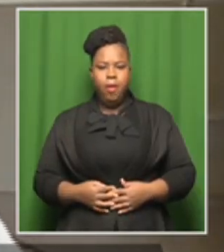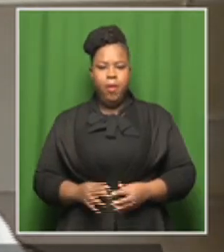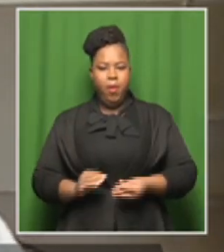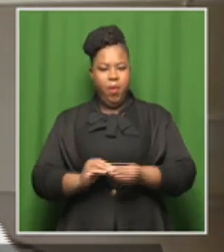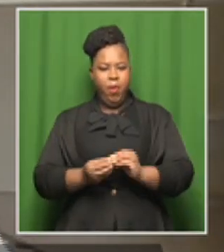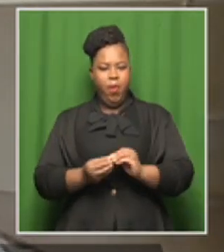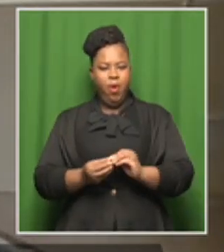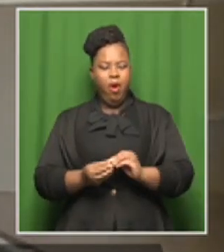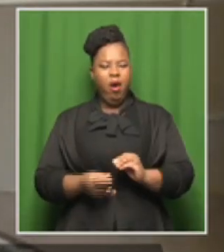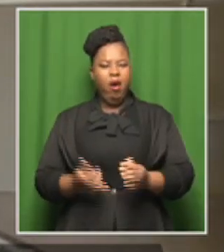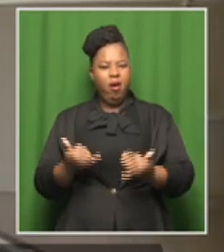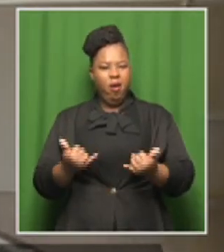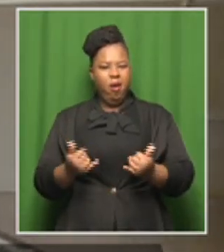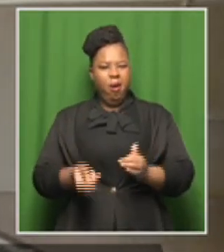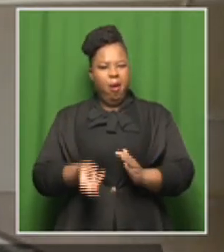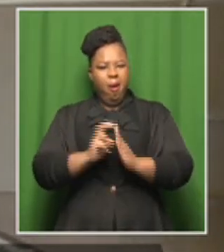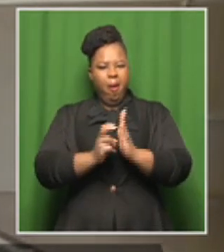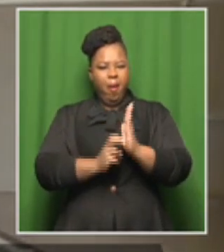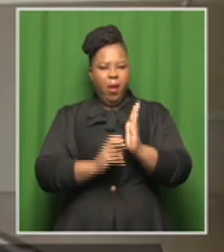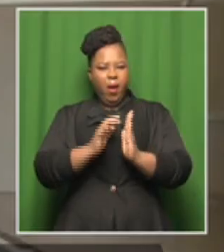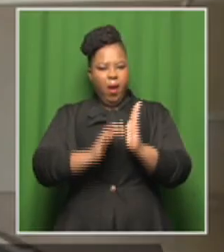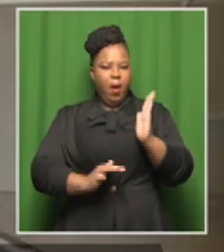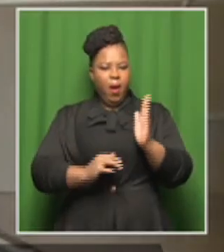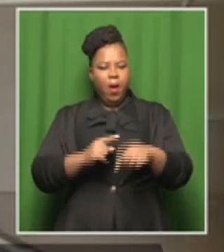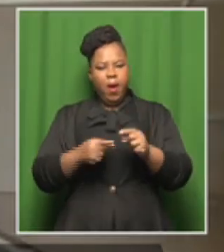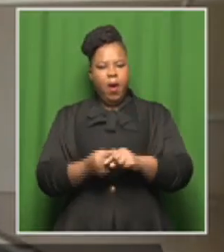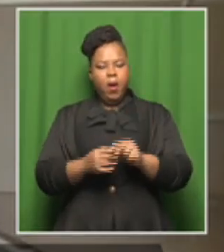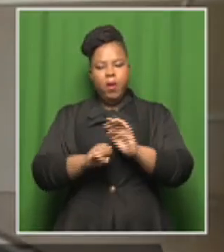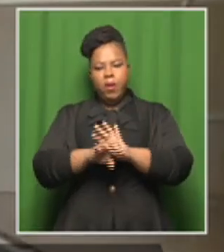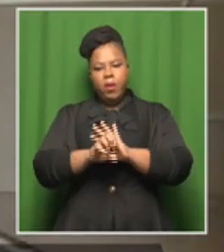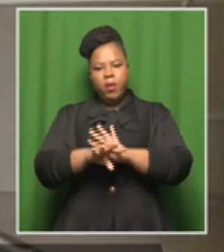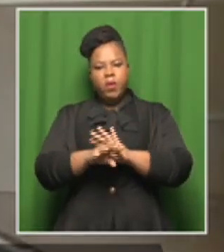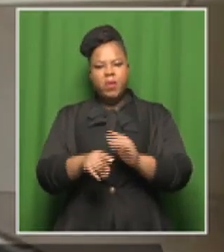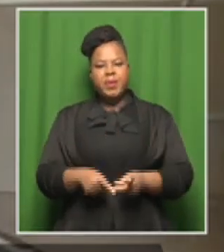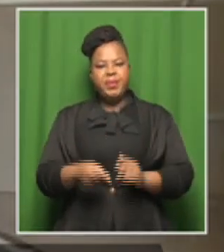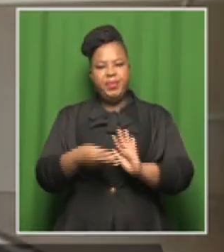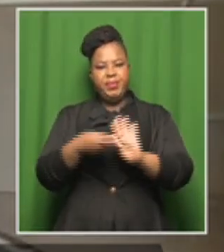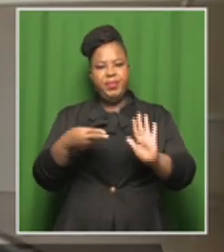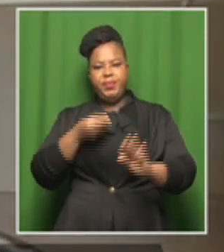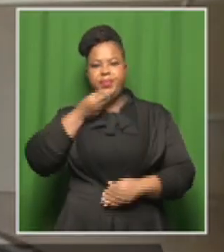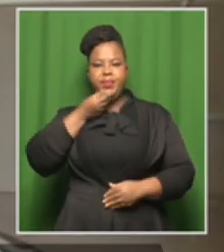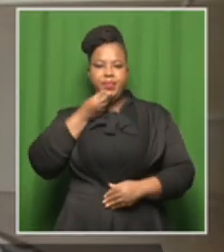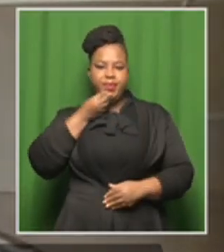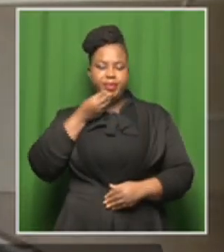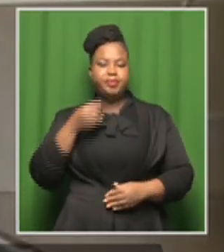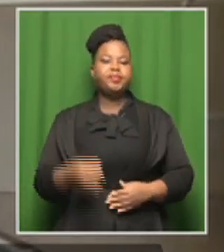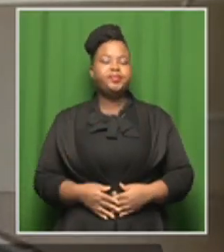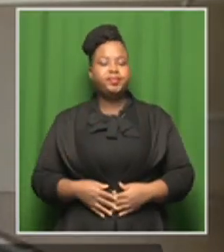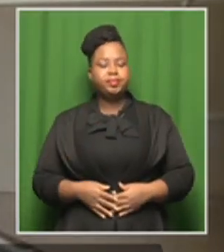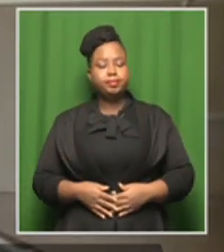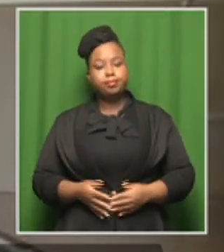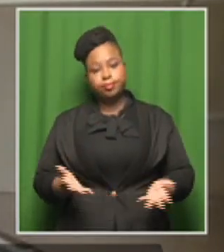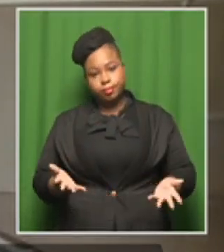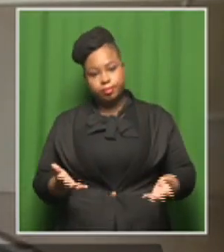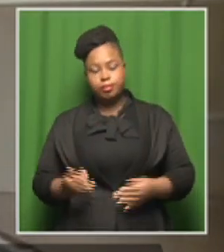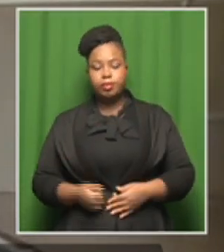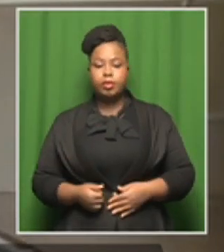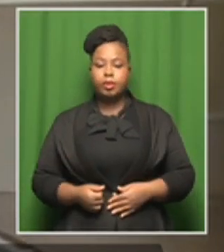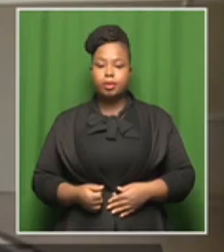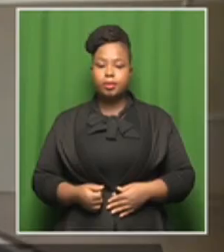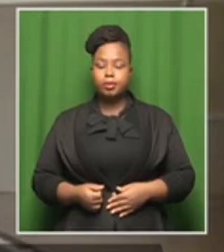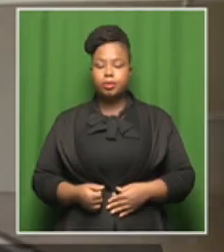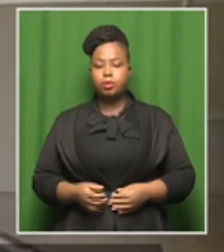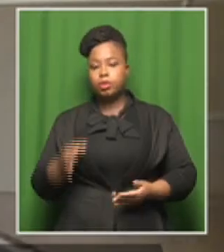amending the current regulations when it comes to advertising and labeling of foodstuffs. So in